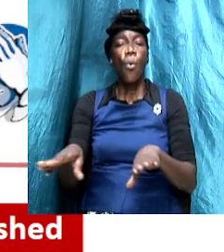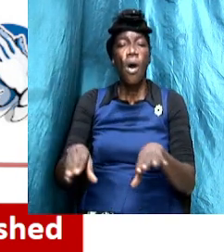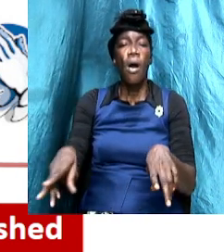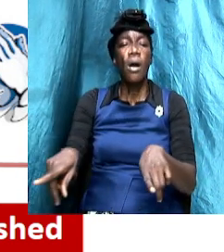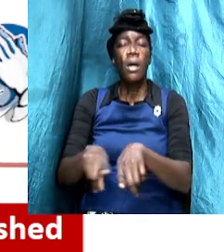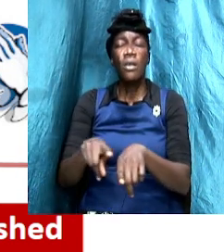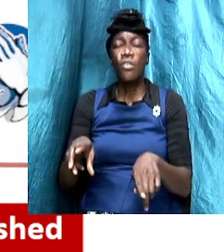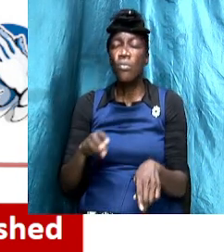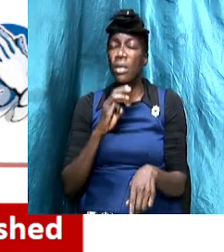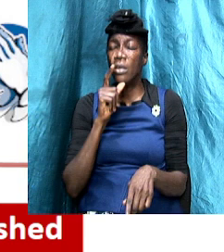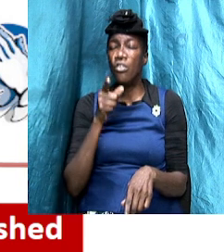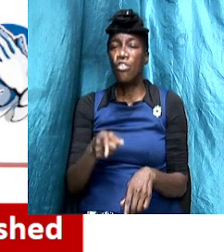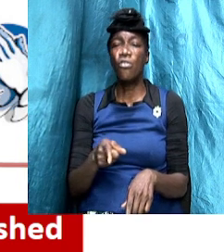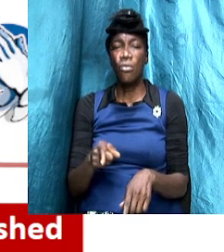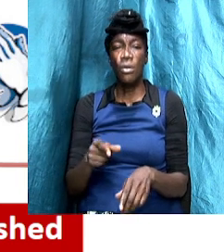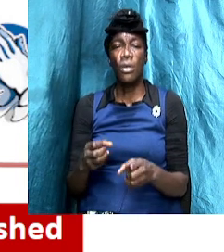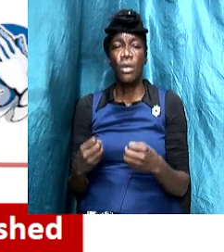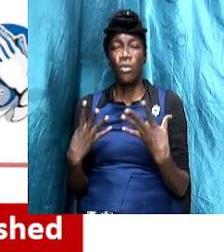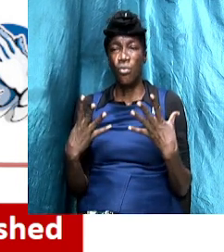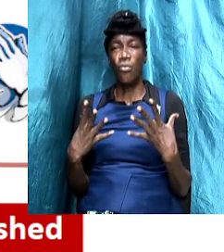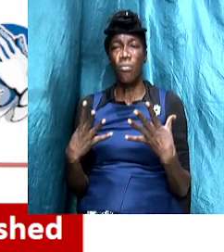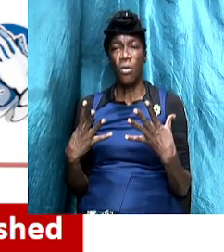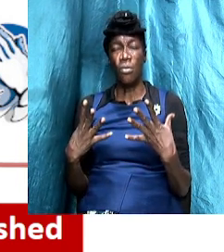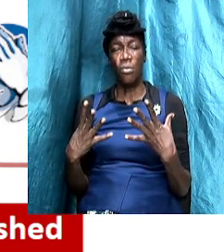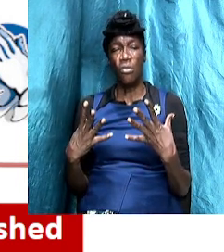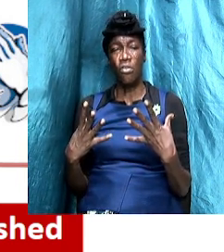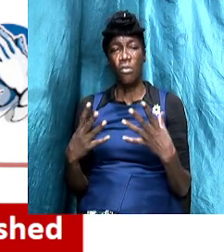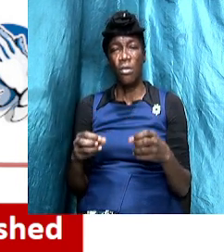Brethren, too much has gone at stake.